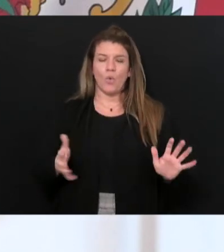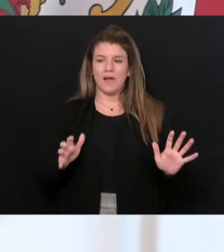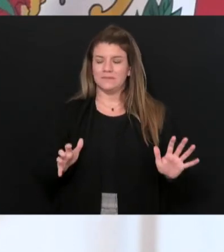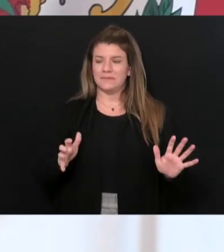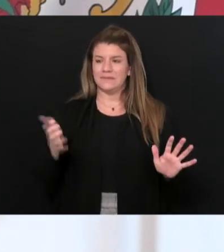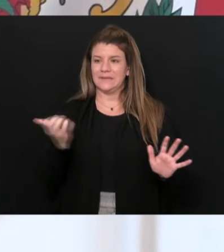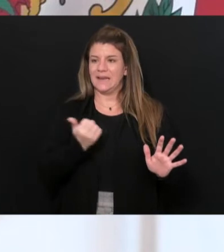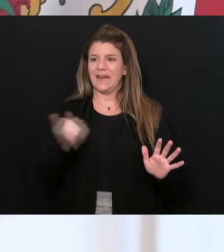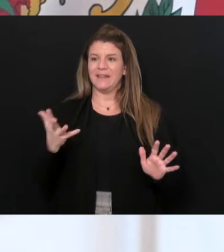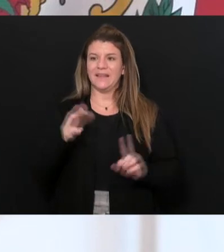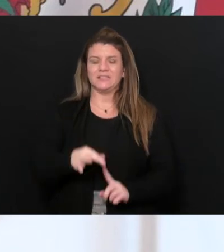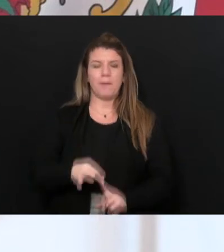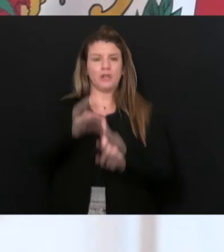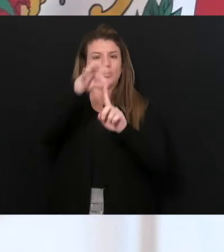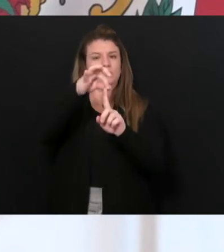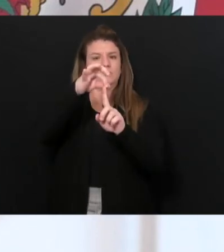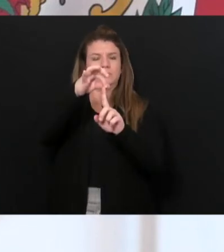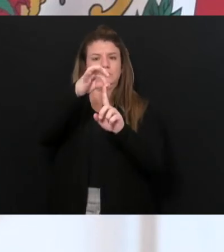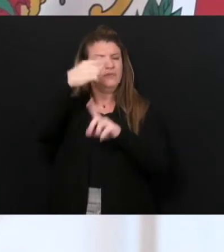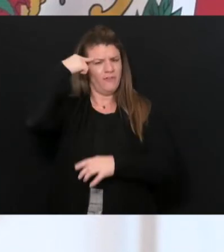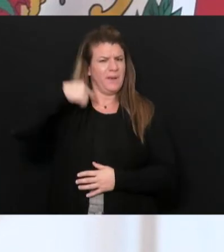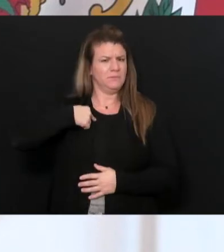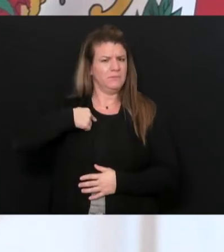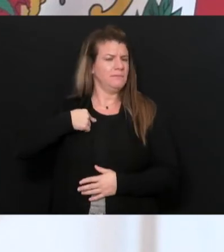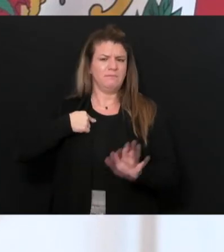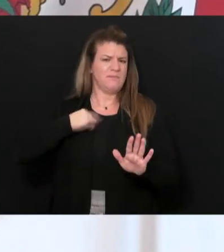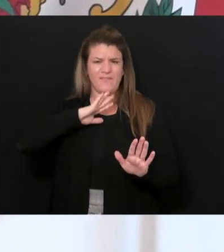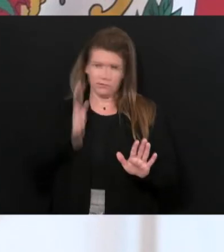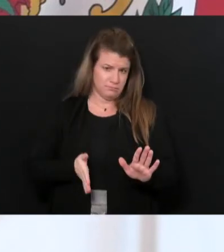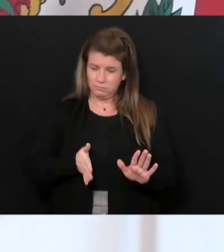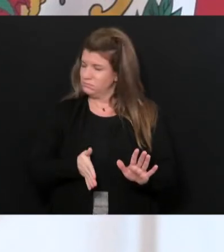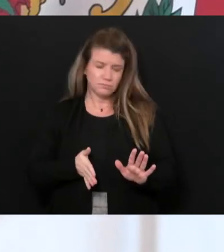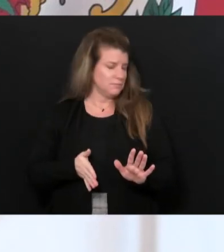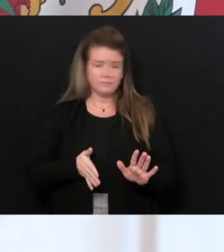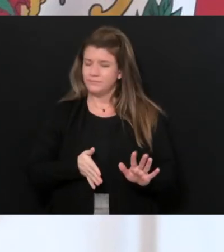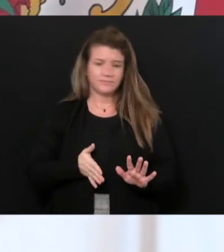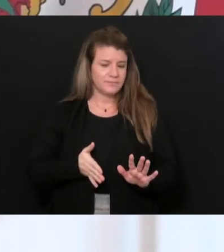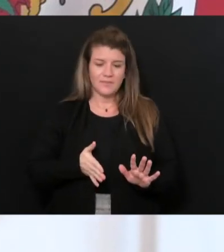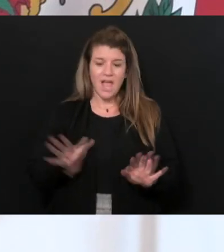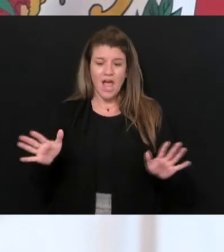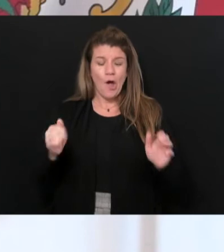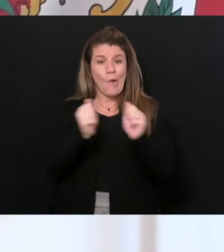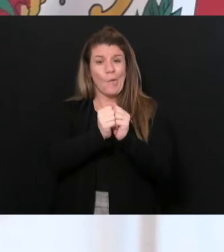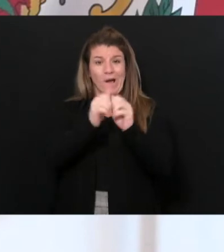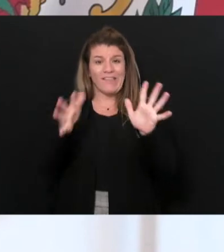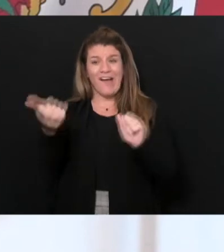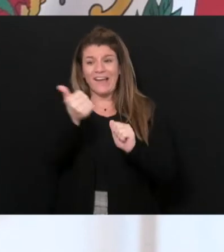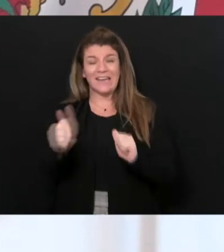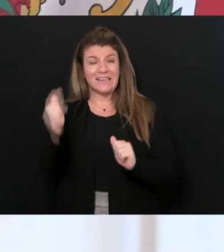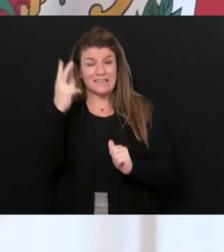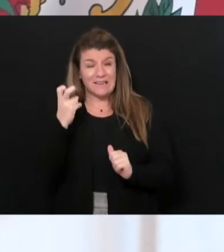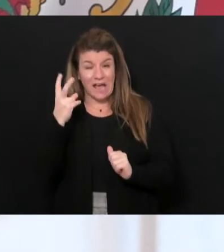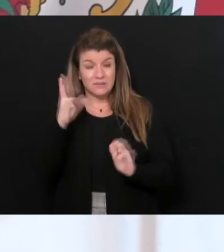never have. I never have in any way. Absolutely, without any doubt. Can you